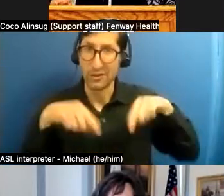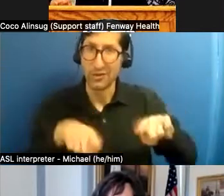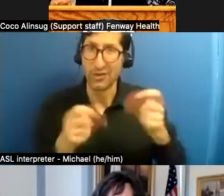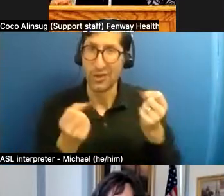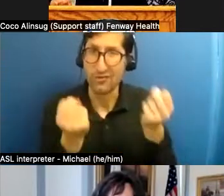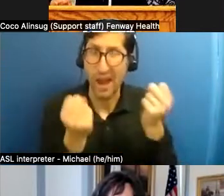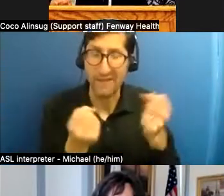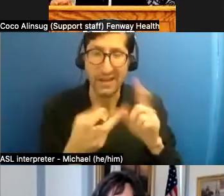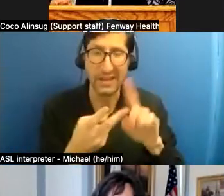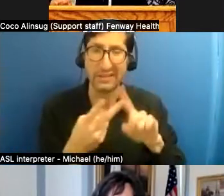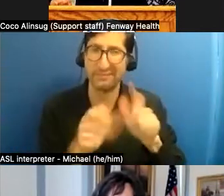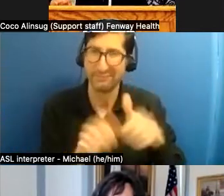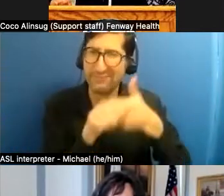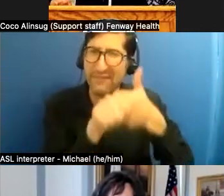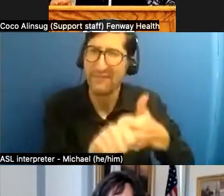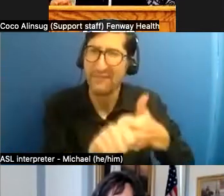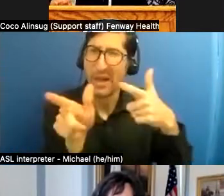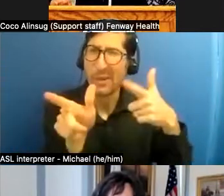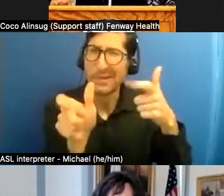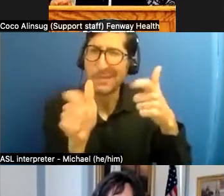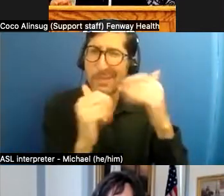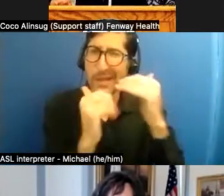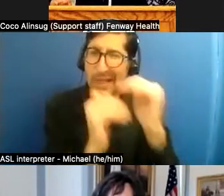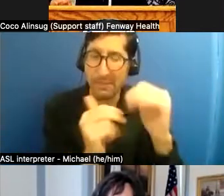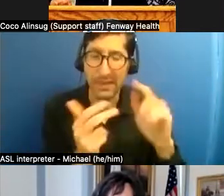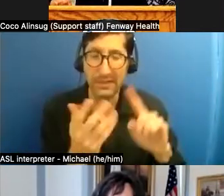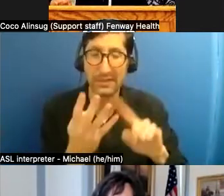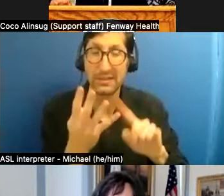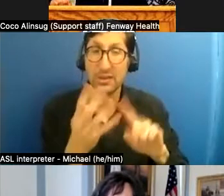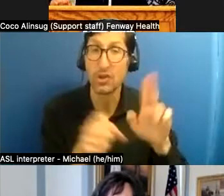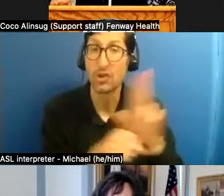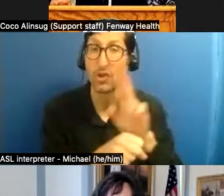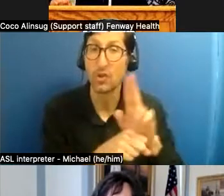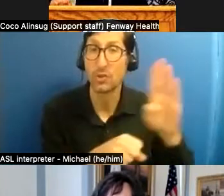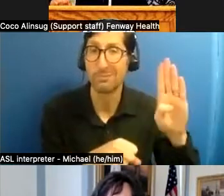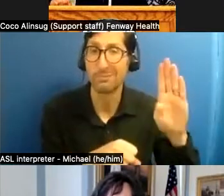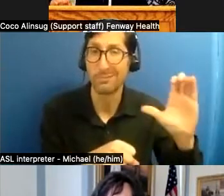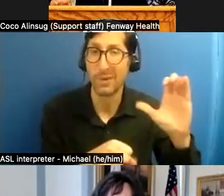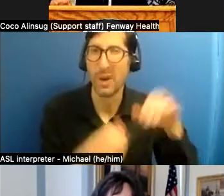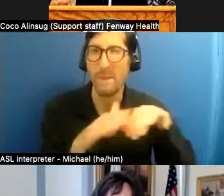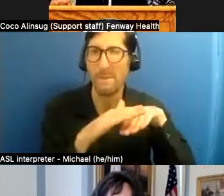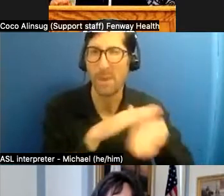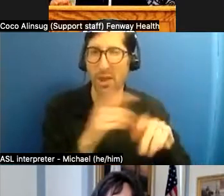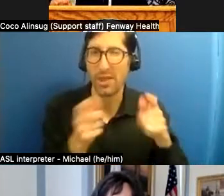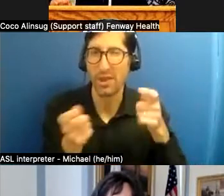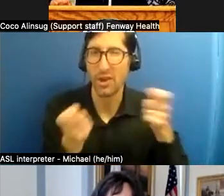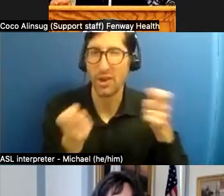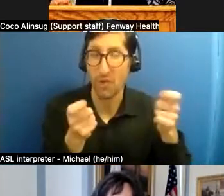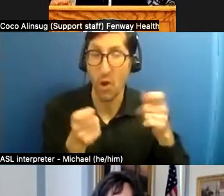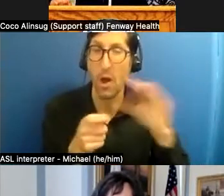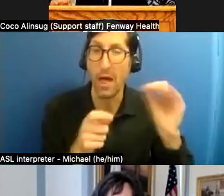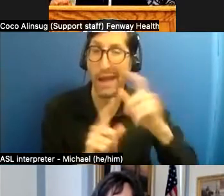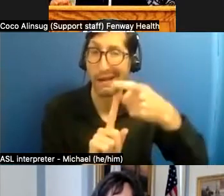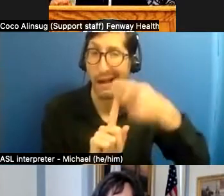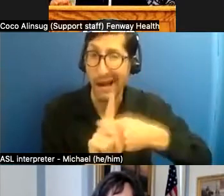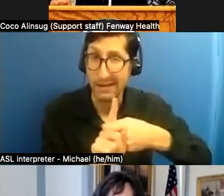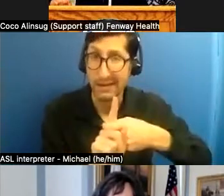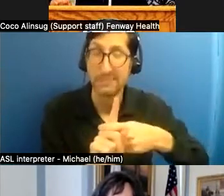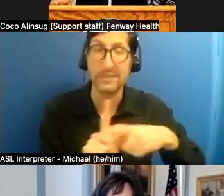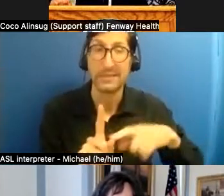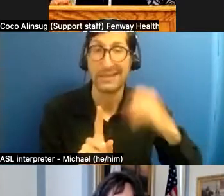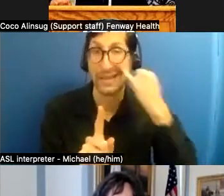speed limits, use birth control and condoms in, when having sex, if wanting to